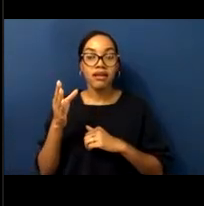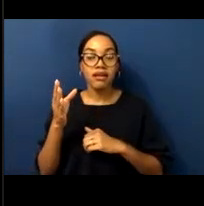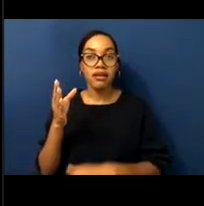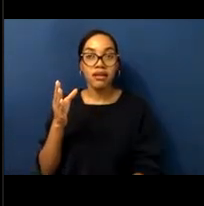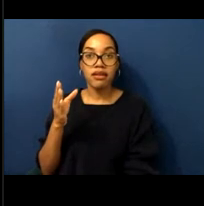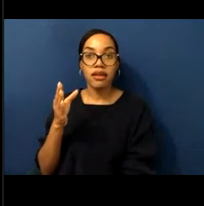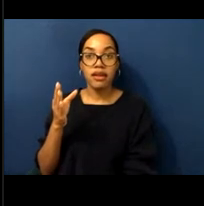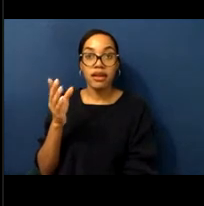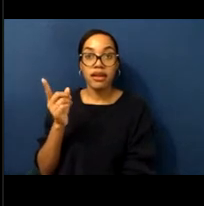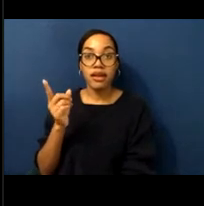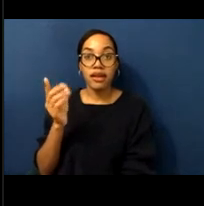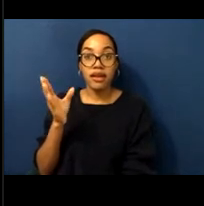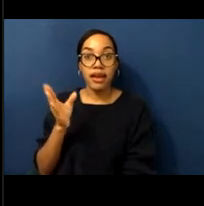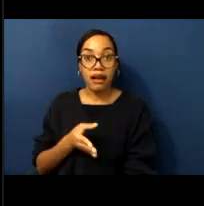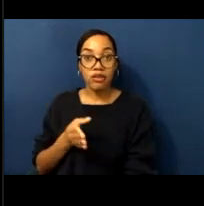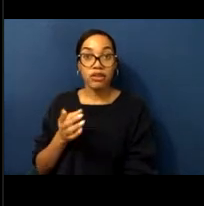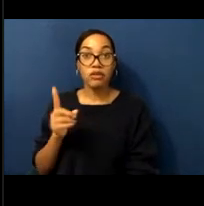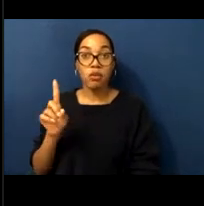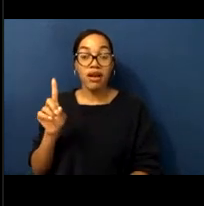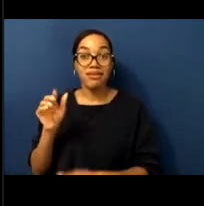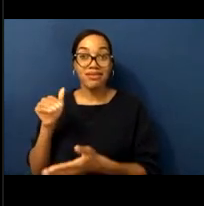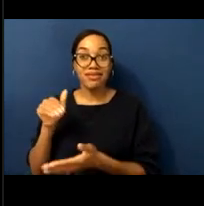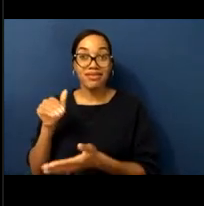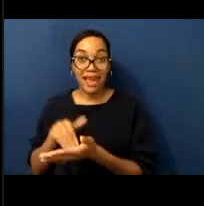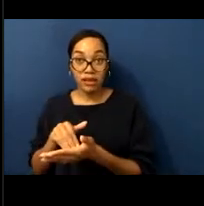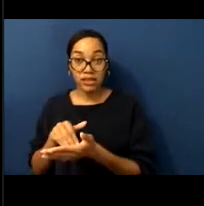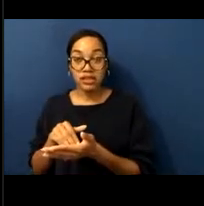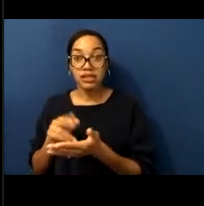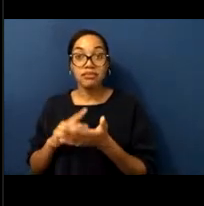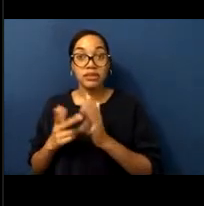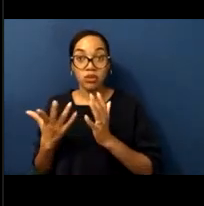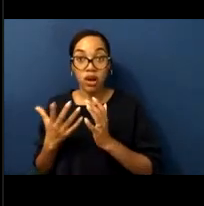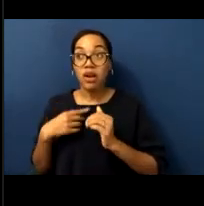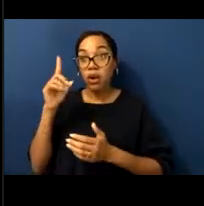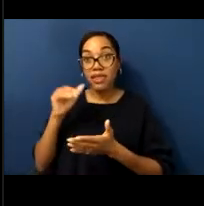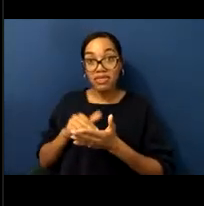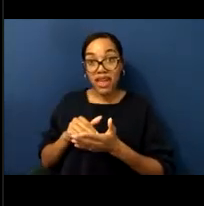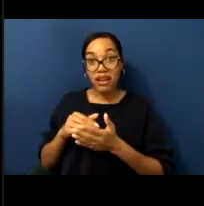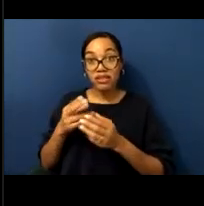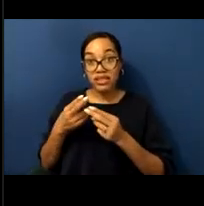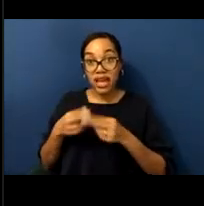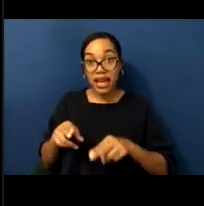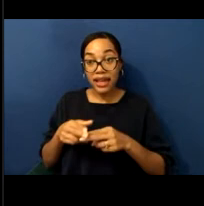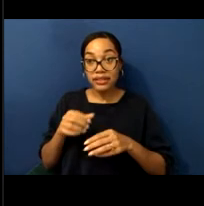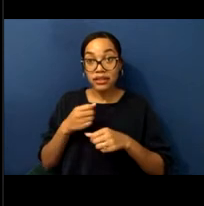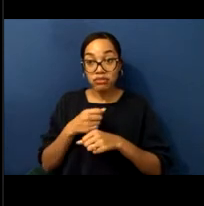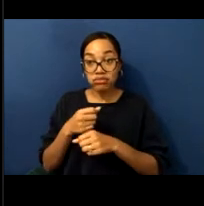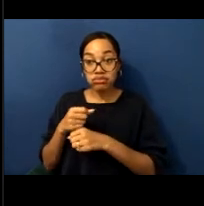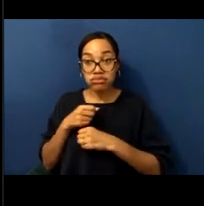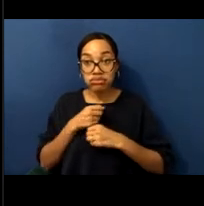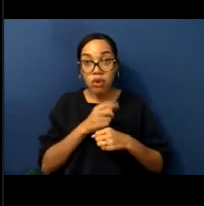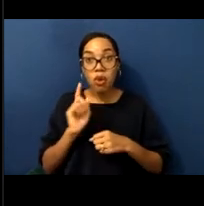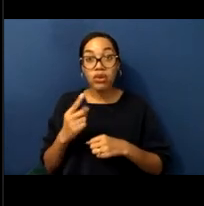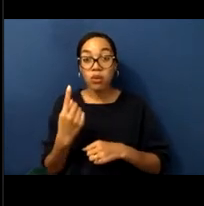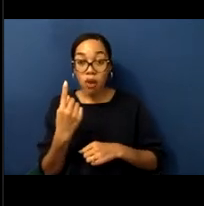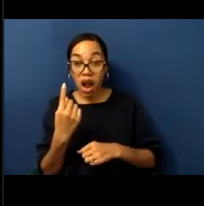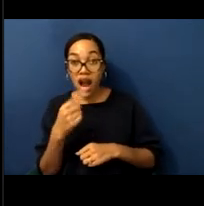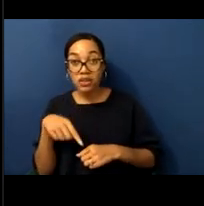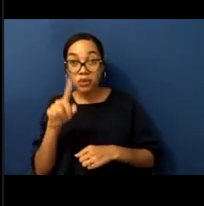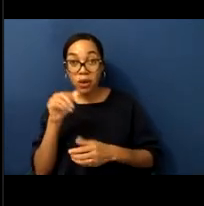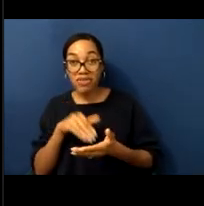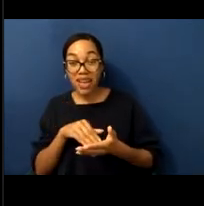baby turtle will actually become an adult or a new mom and dad turtle. So yeah, lots of things eat leatherback turtles when they're small. When they get bigger, like the